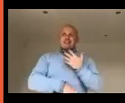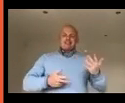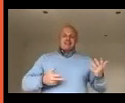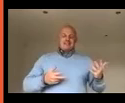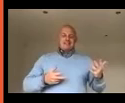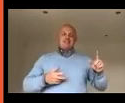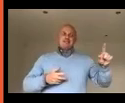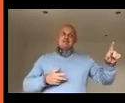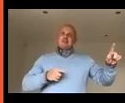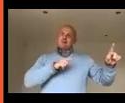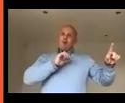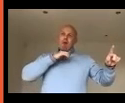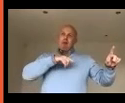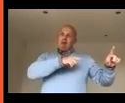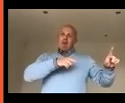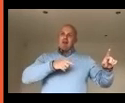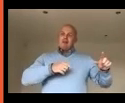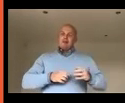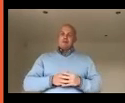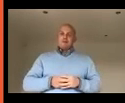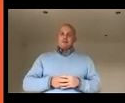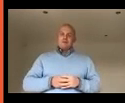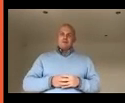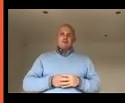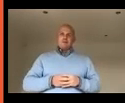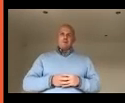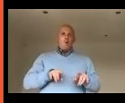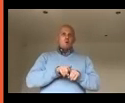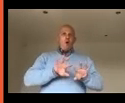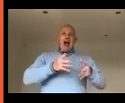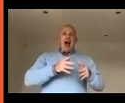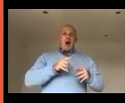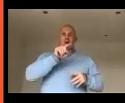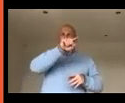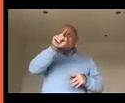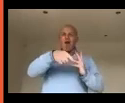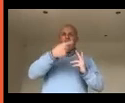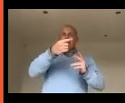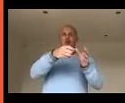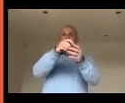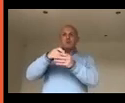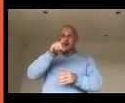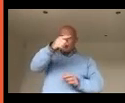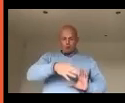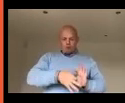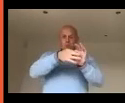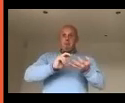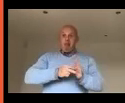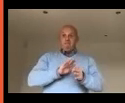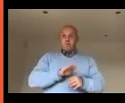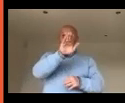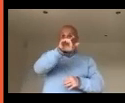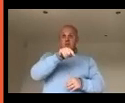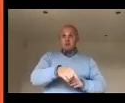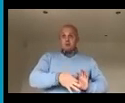difference, and how you're working with others or plan to in the future. Again, showing that you're linking in with other